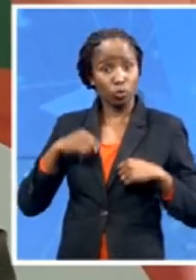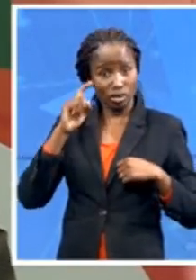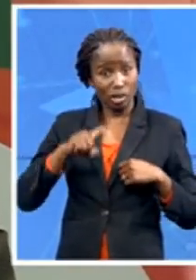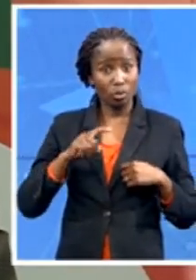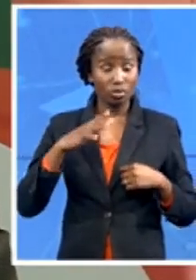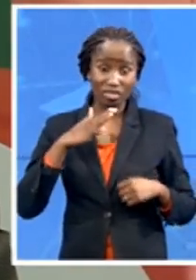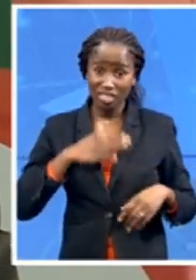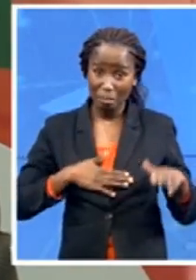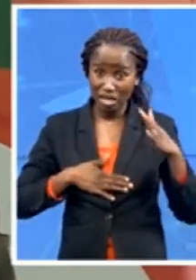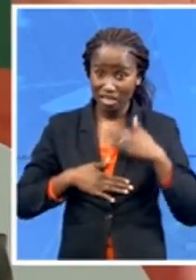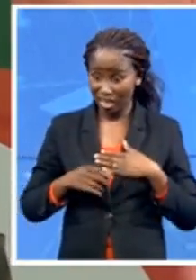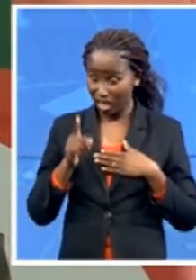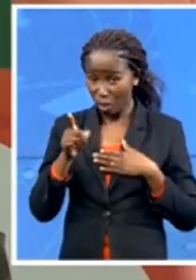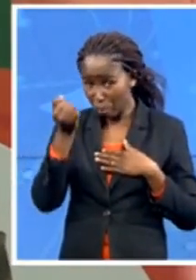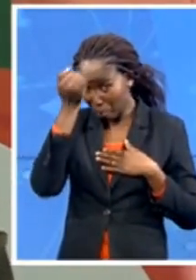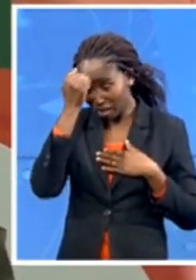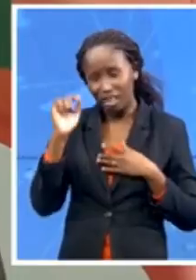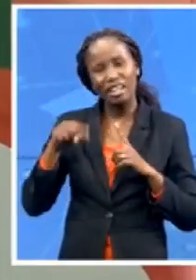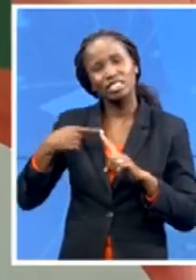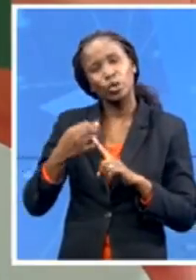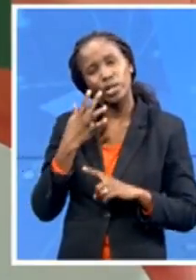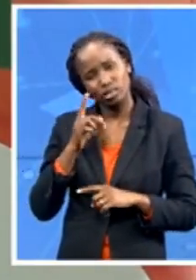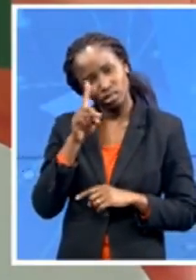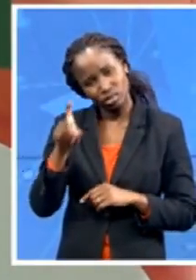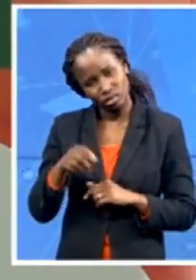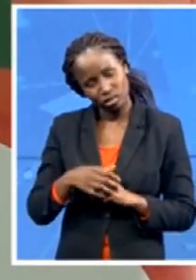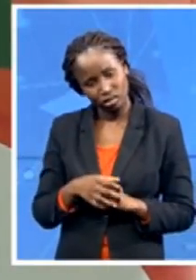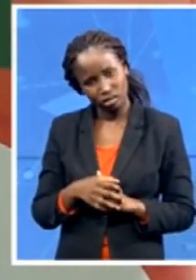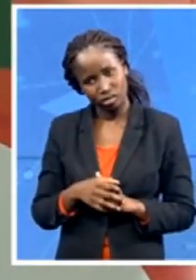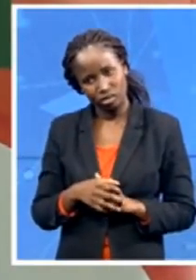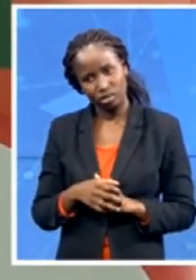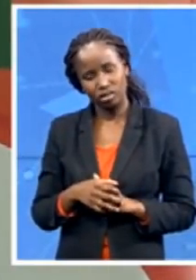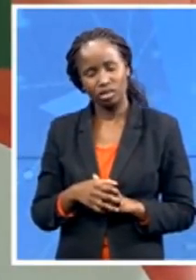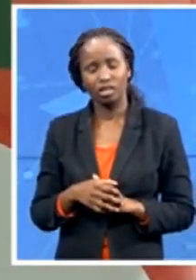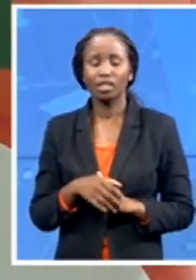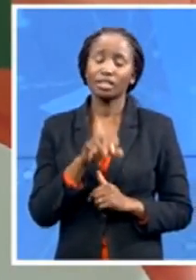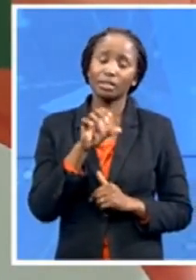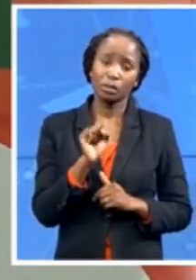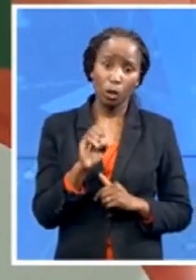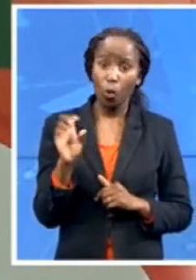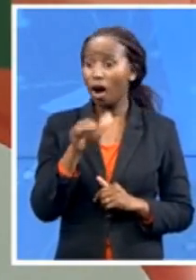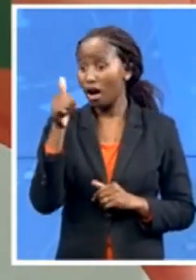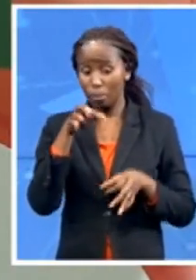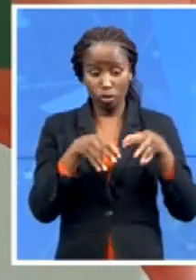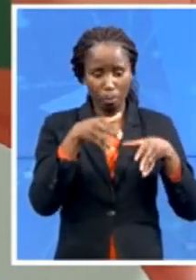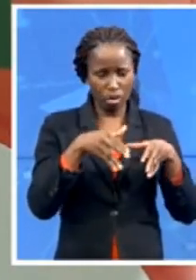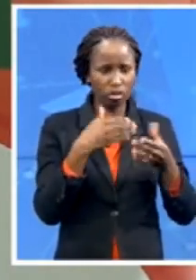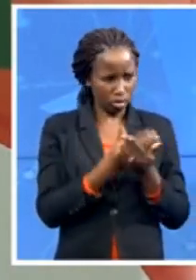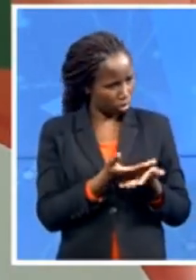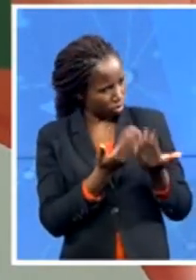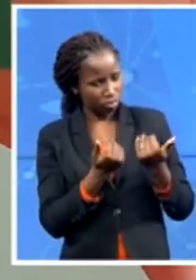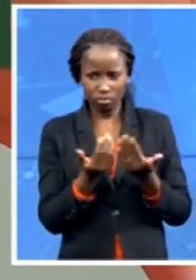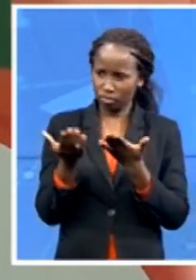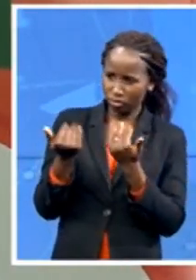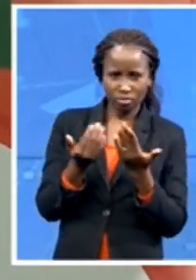nini. So my sondele ke ezinye parties ngesiphunga ikofu